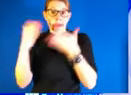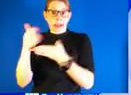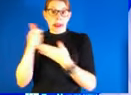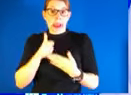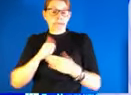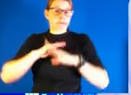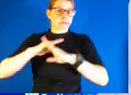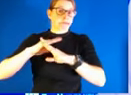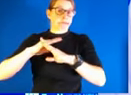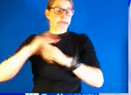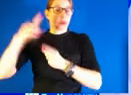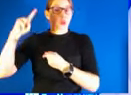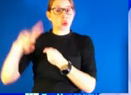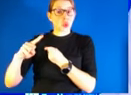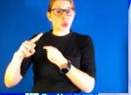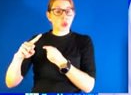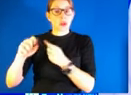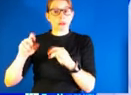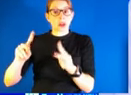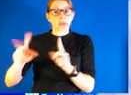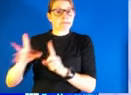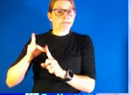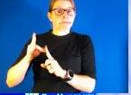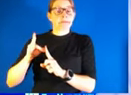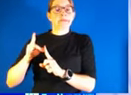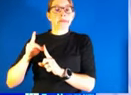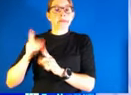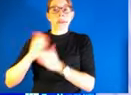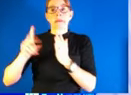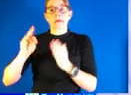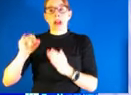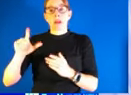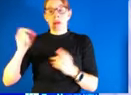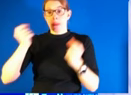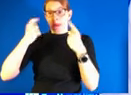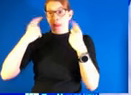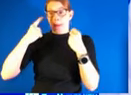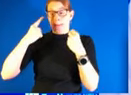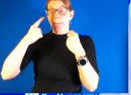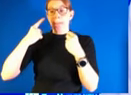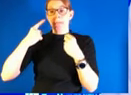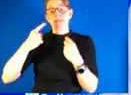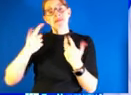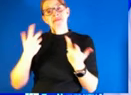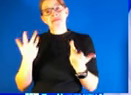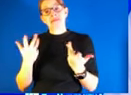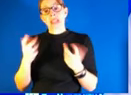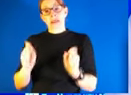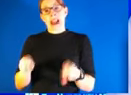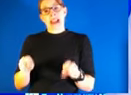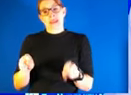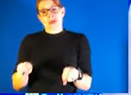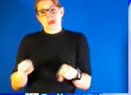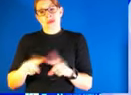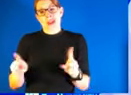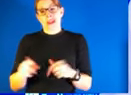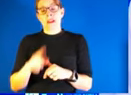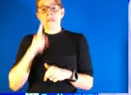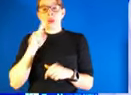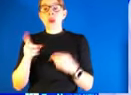and reduce the chance of getting some of those viral particles into your eye. That is certainly a possibility, but for the